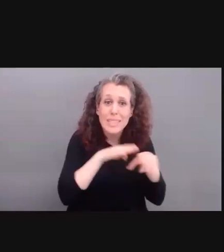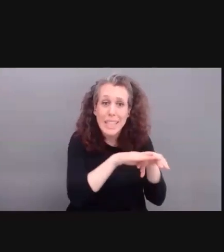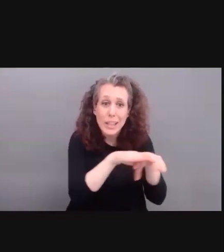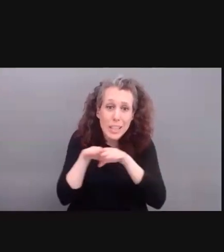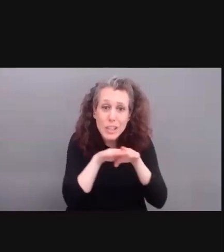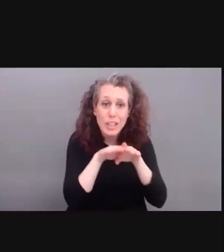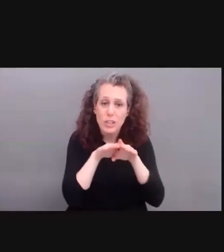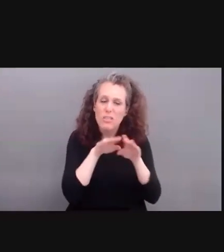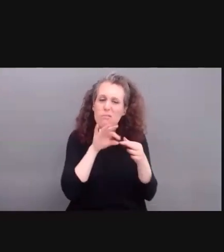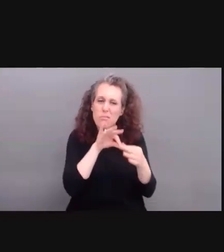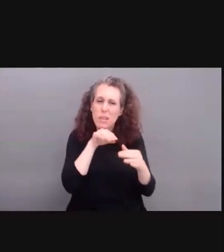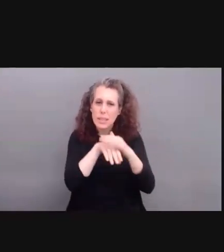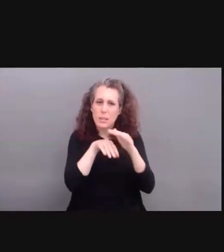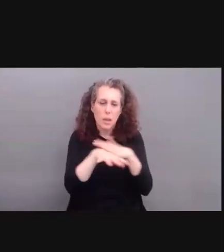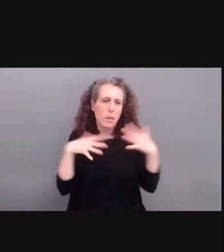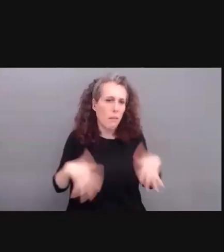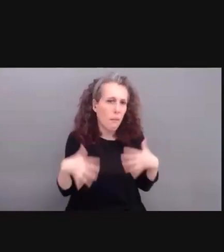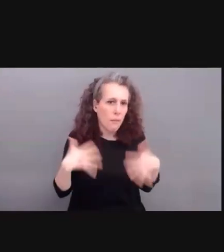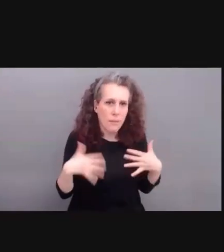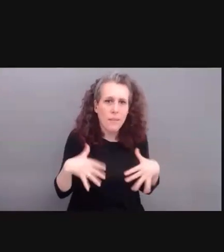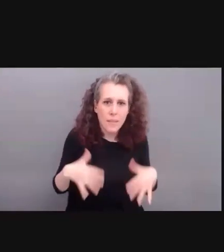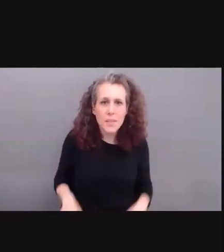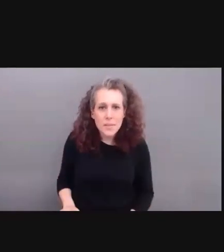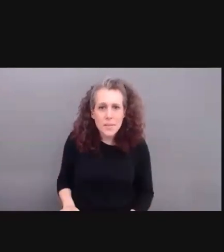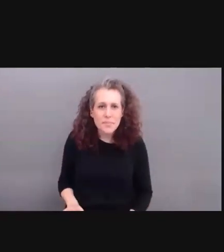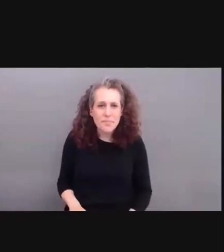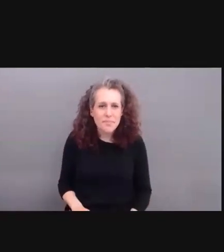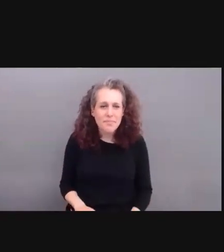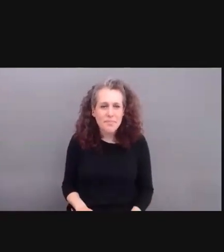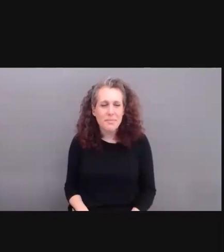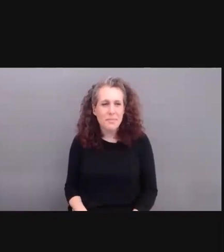accessibility. And as I don't want to